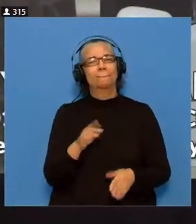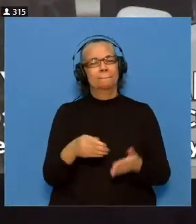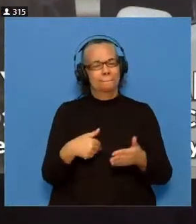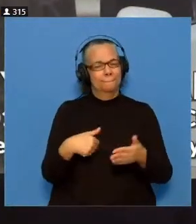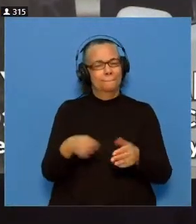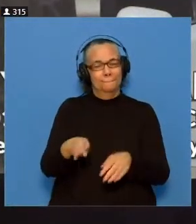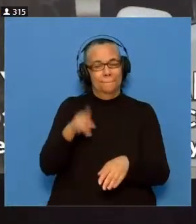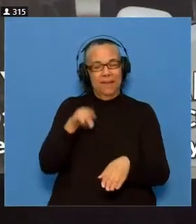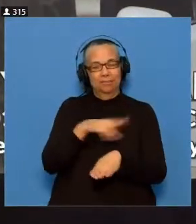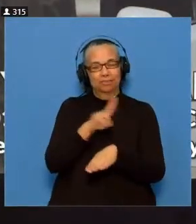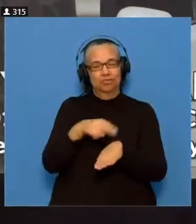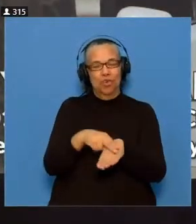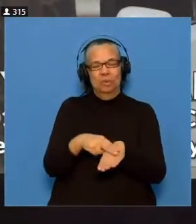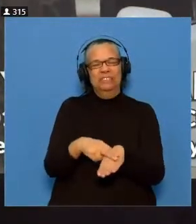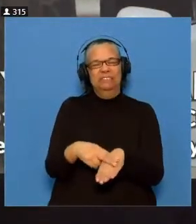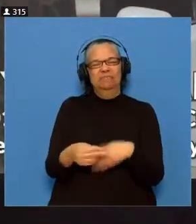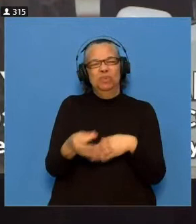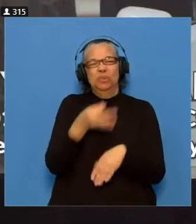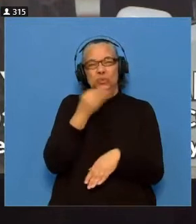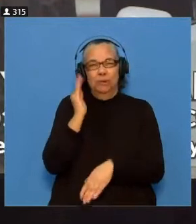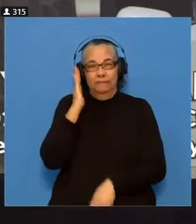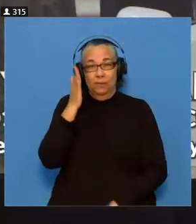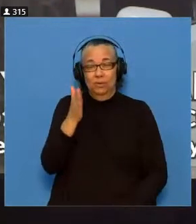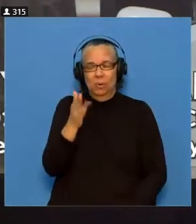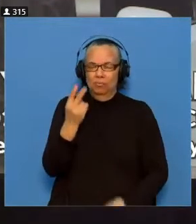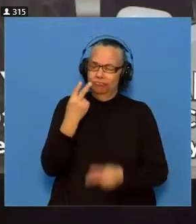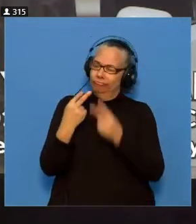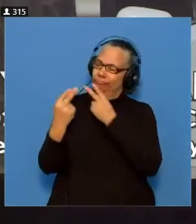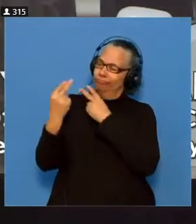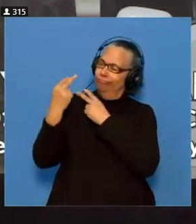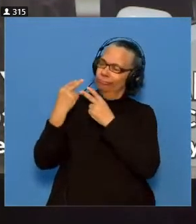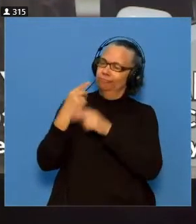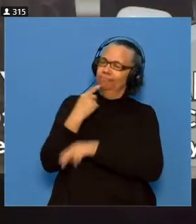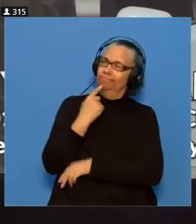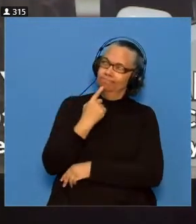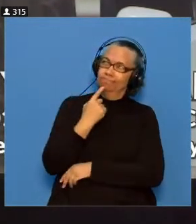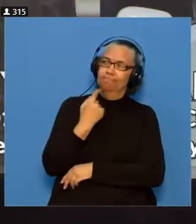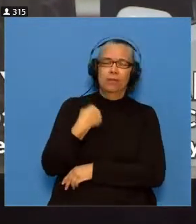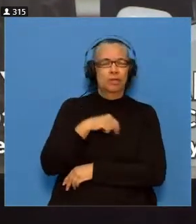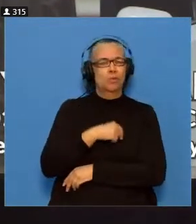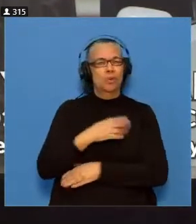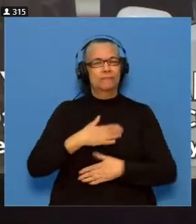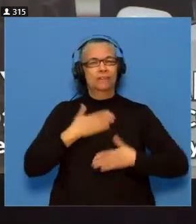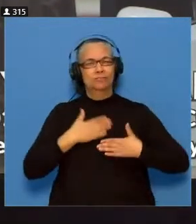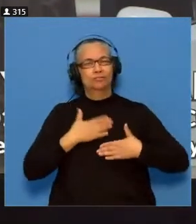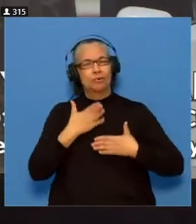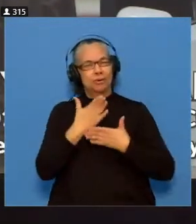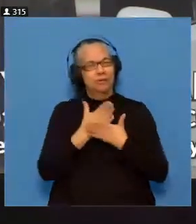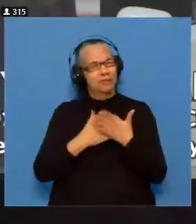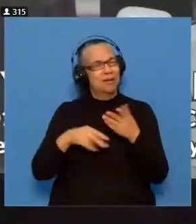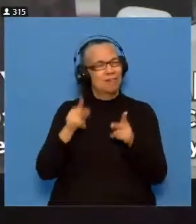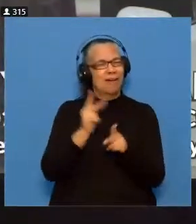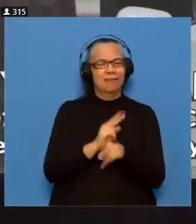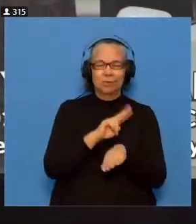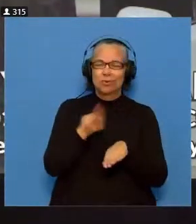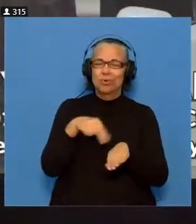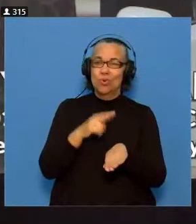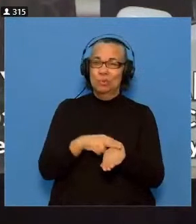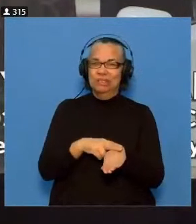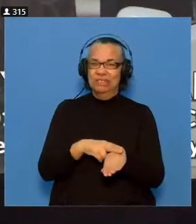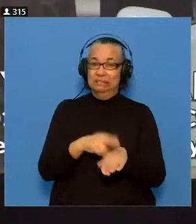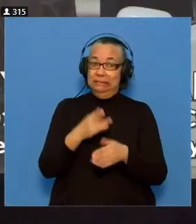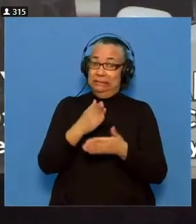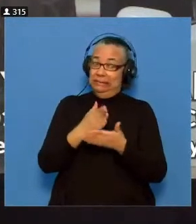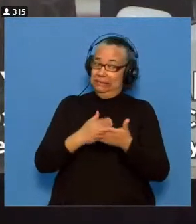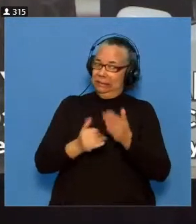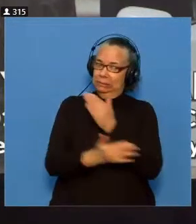future. Looking back, we have been fortunate in being able to enjoy some forms of normality that other countries